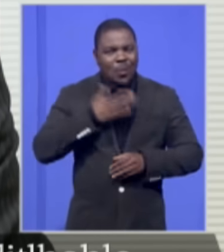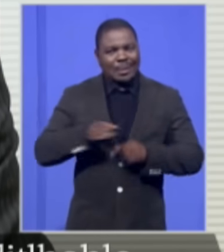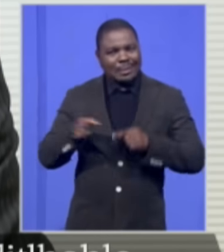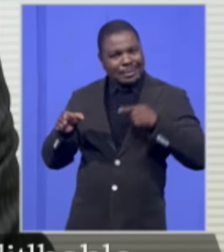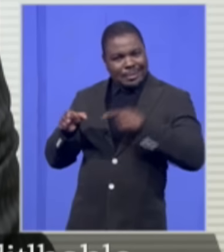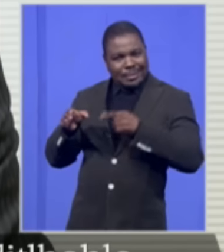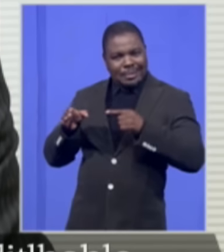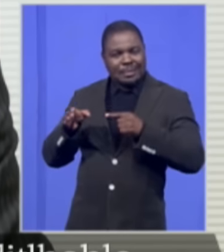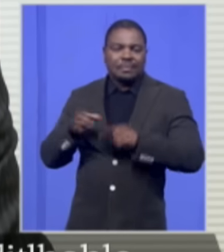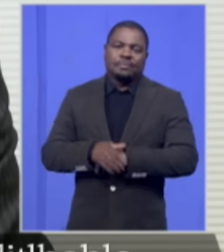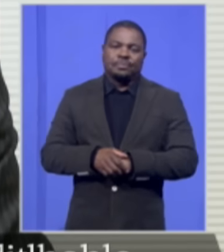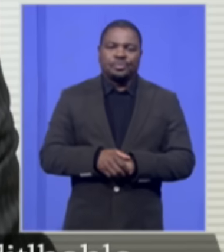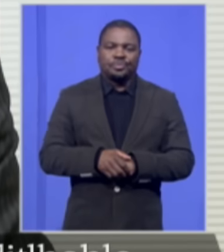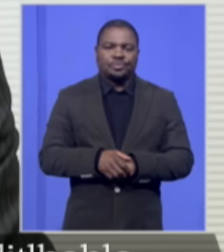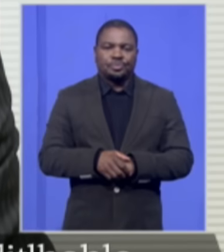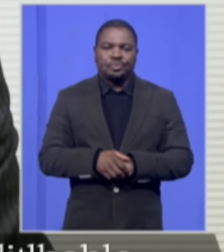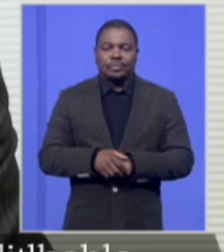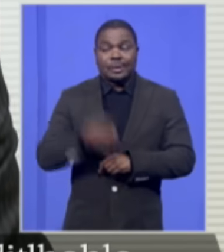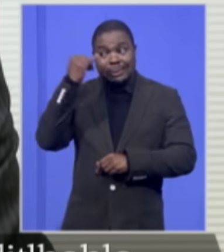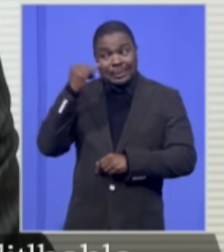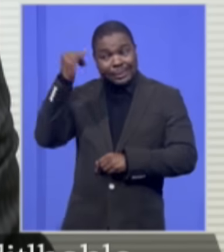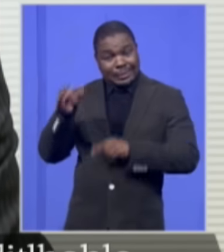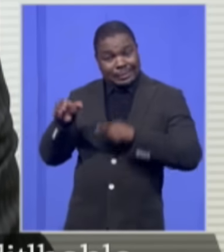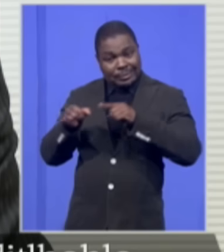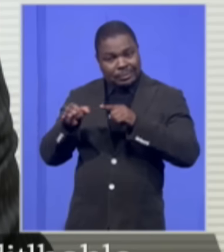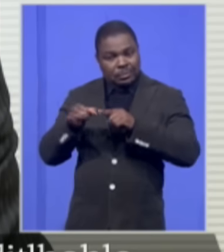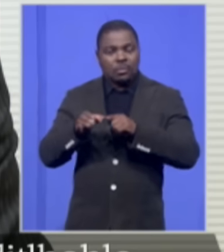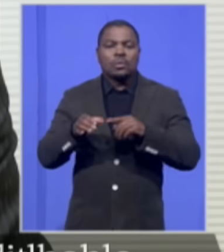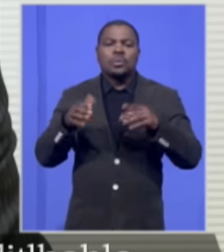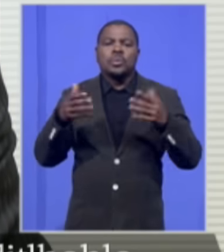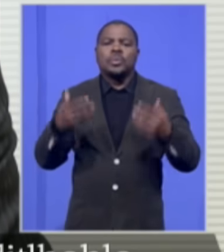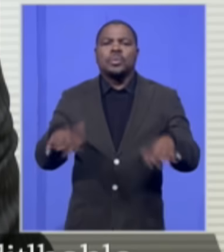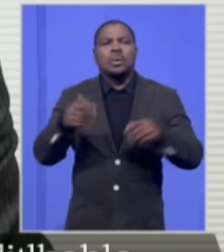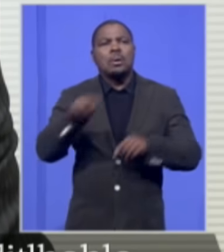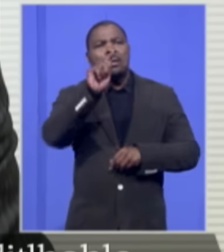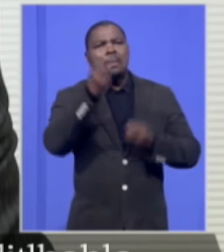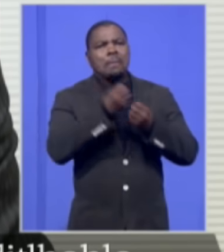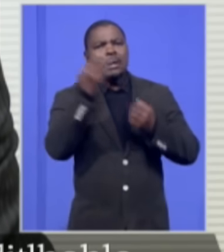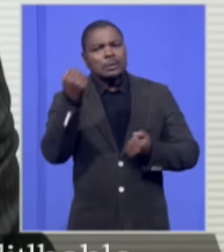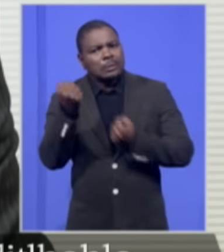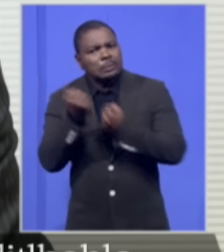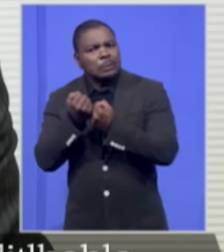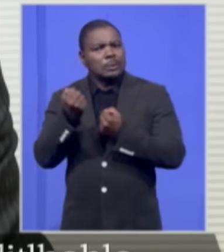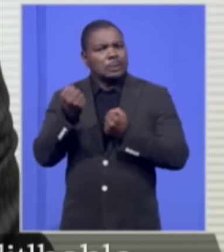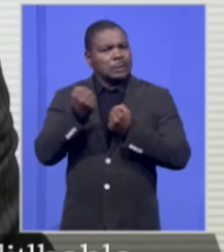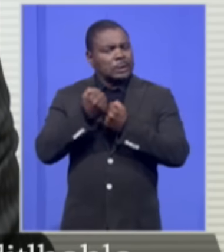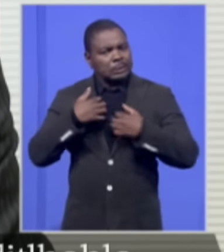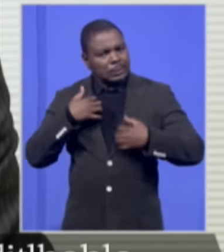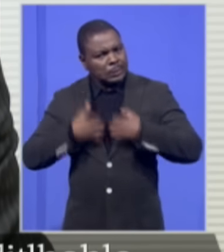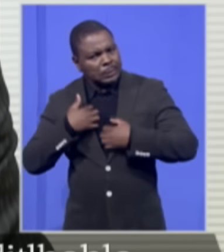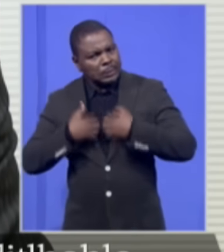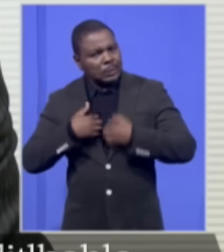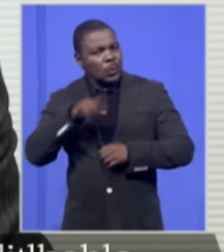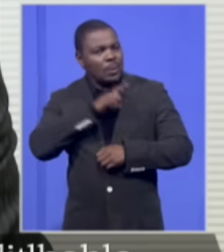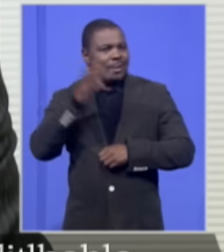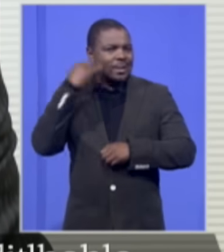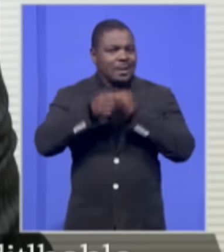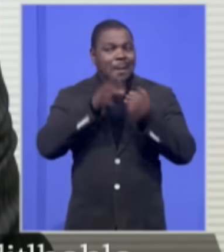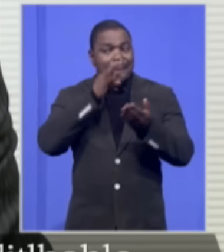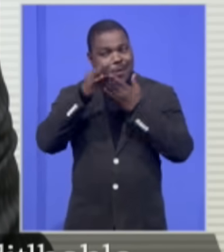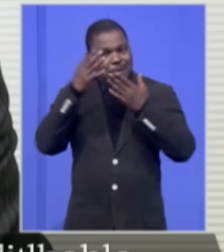time. This initiative has been gathering great support and enthusiasm since it was proposed last